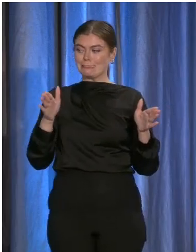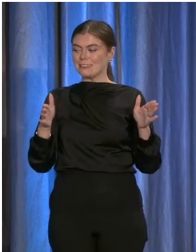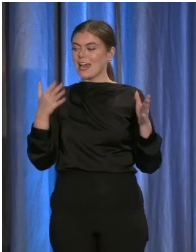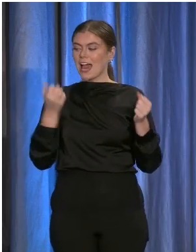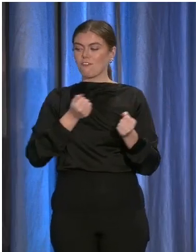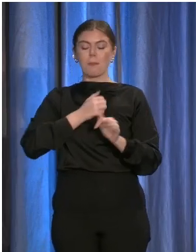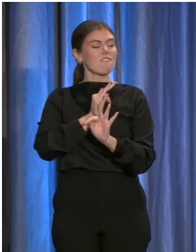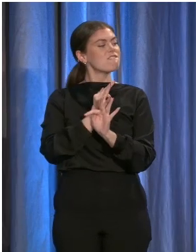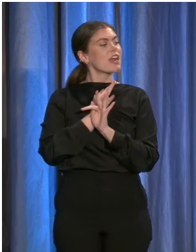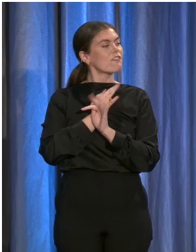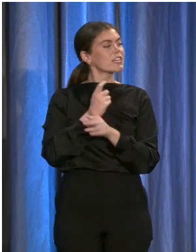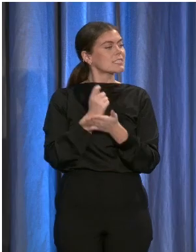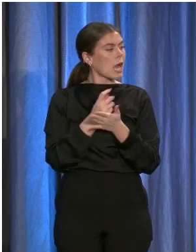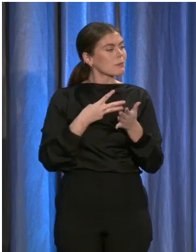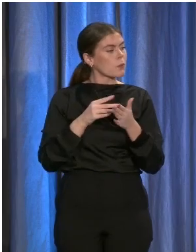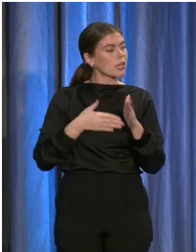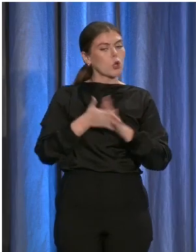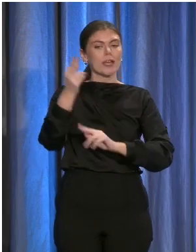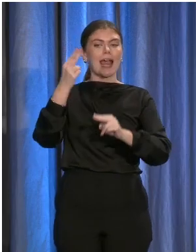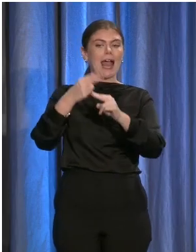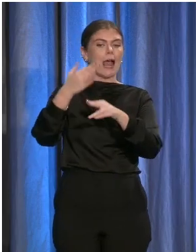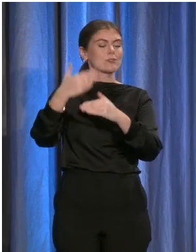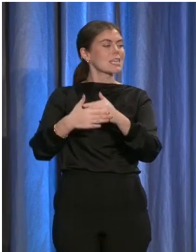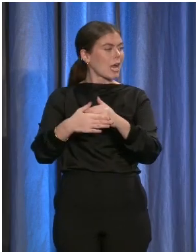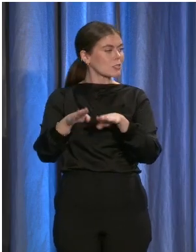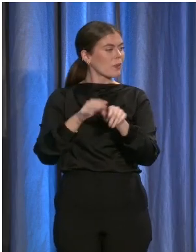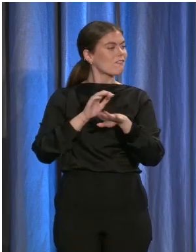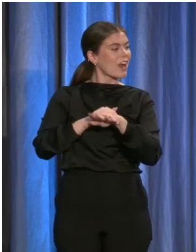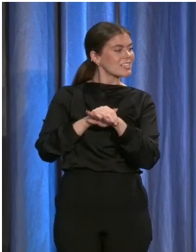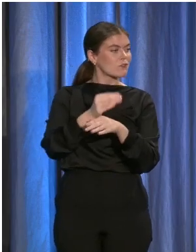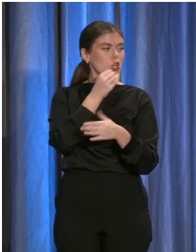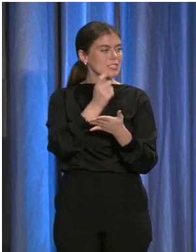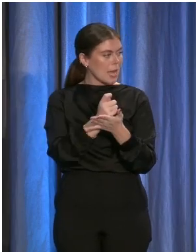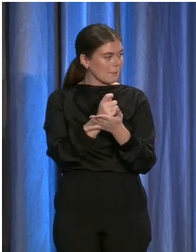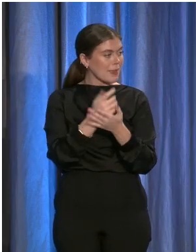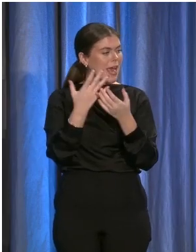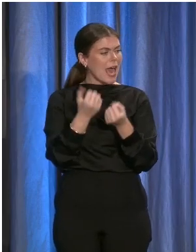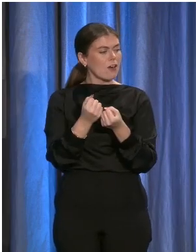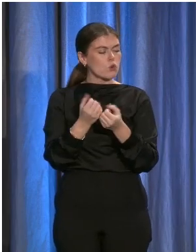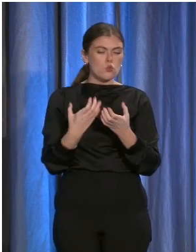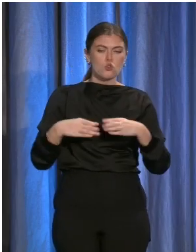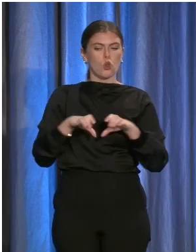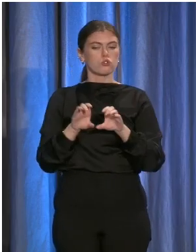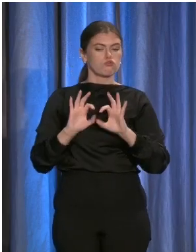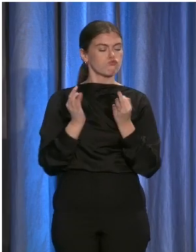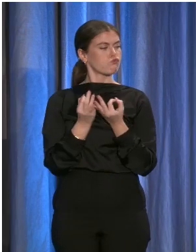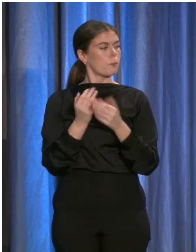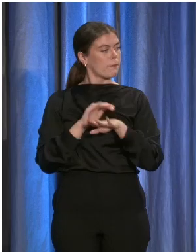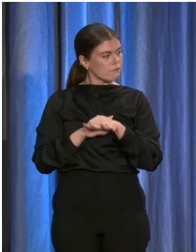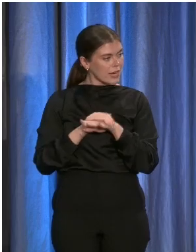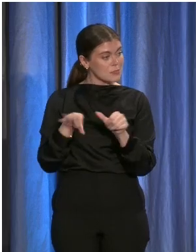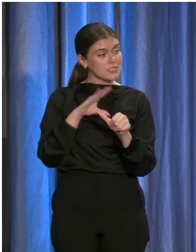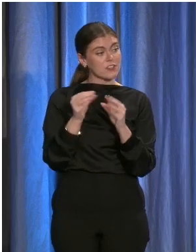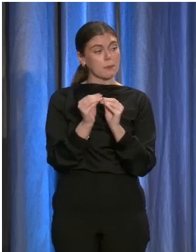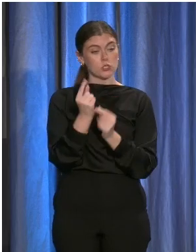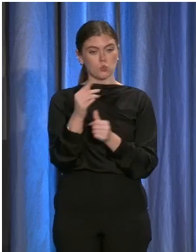favourite time, is going outside with my friends at lunchtime. They have a close group of friends, but specifically mention one